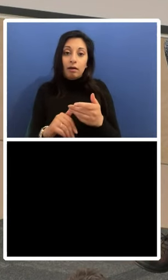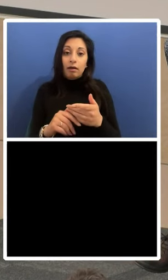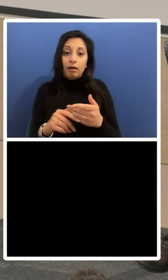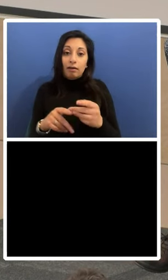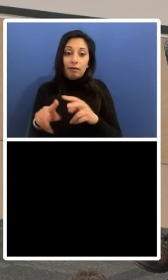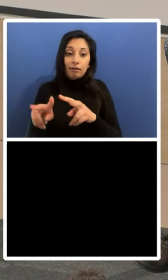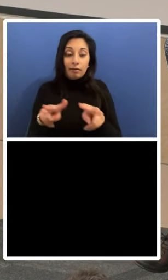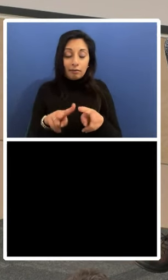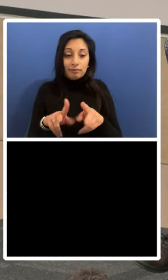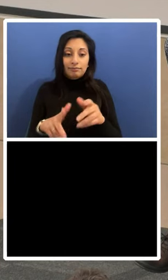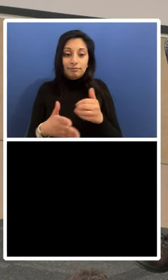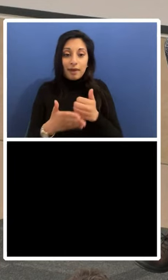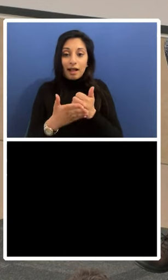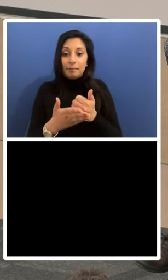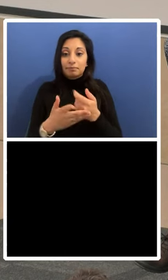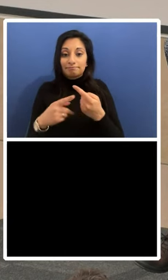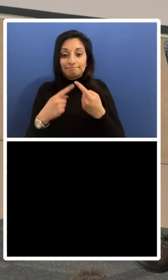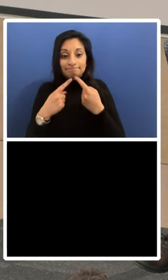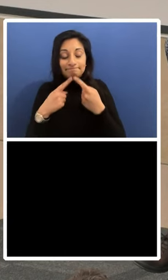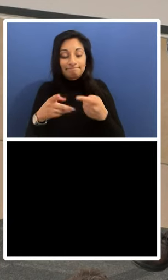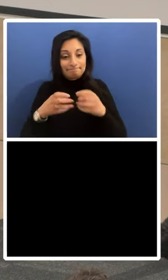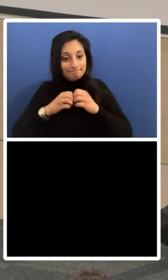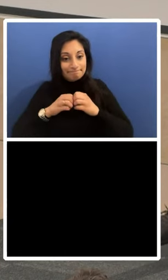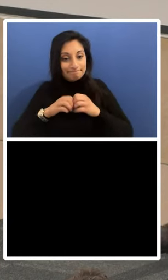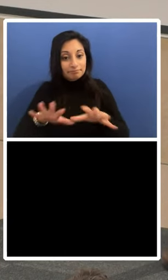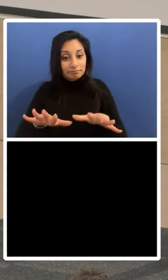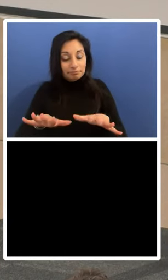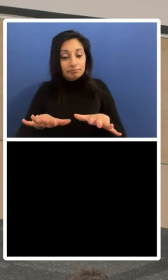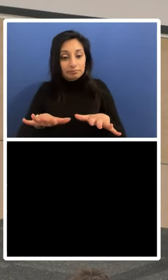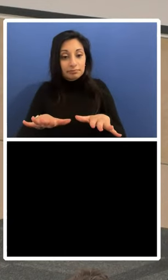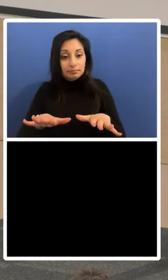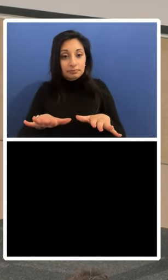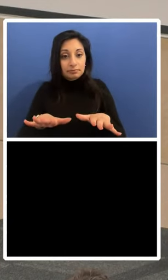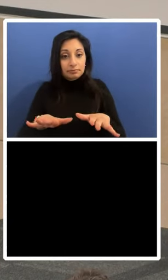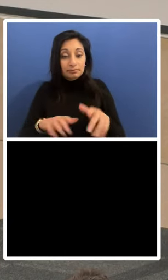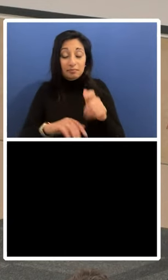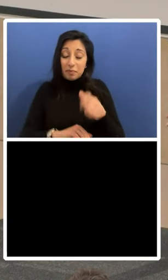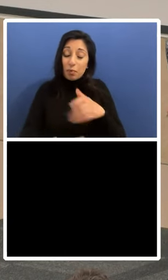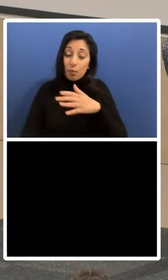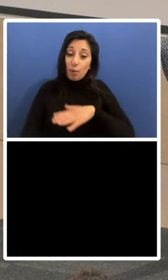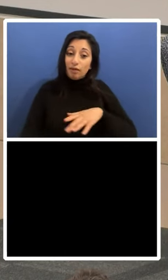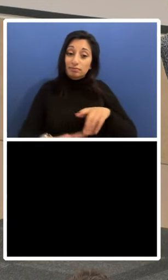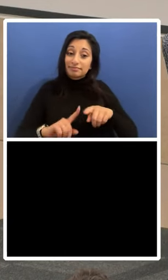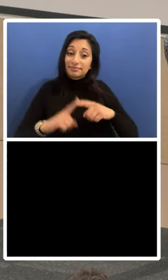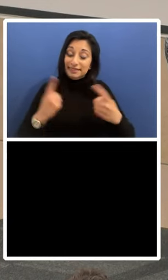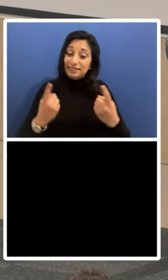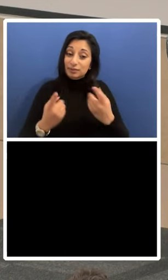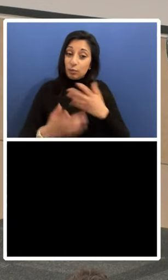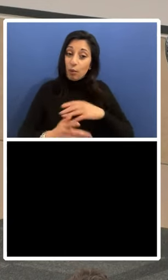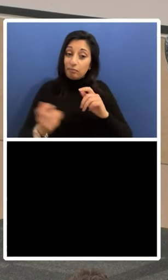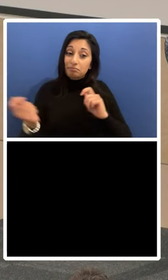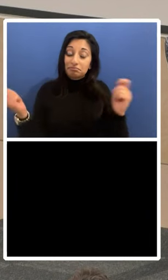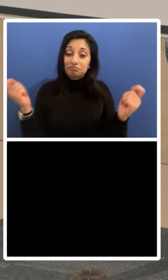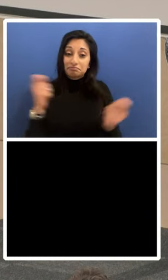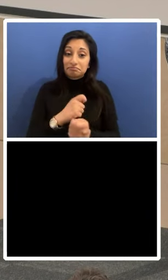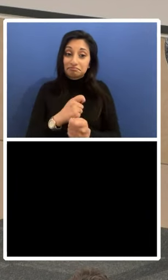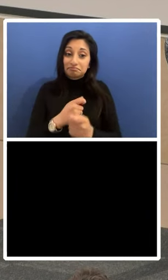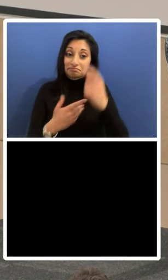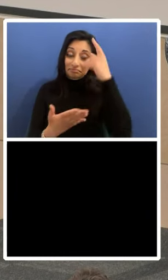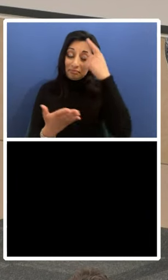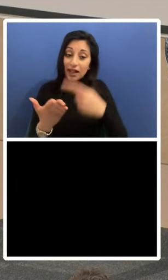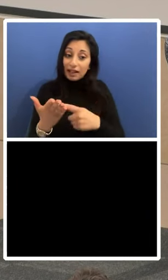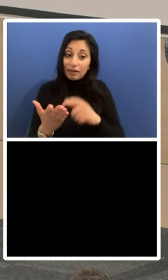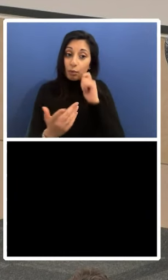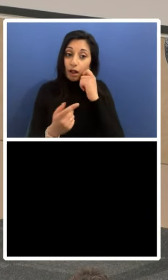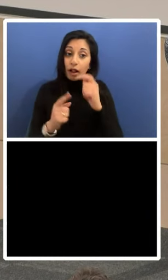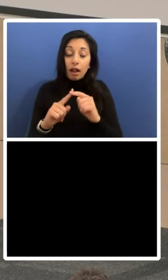message, and it's growing, and we do have a chance, and people want something different. So, yeah, I believe we can get it. So let's try our